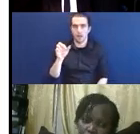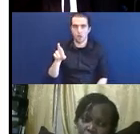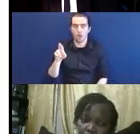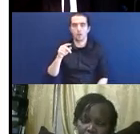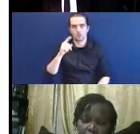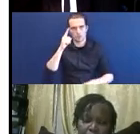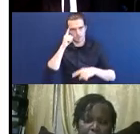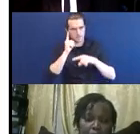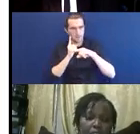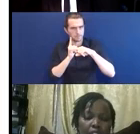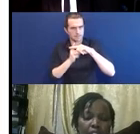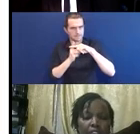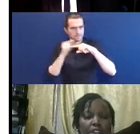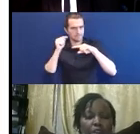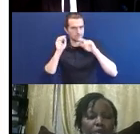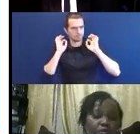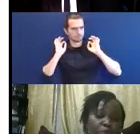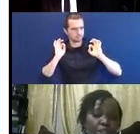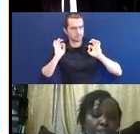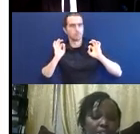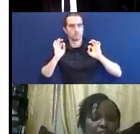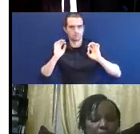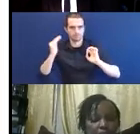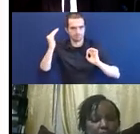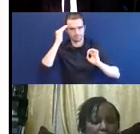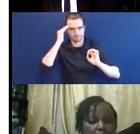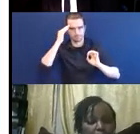and confidence. And again, a quote from the